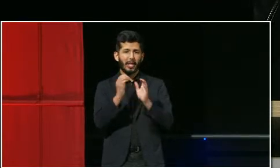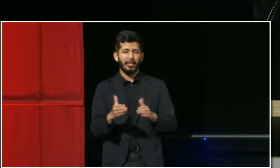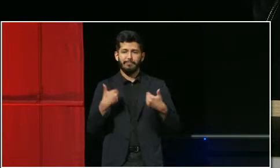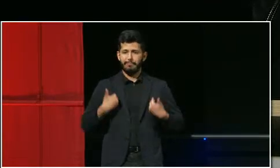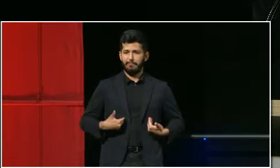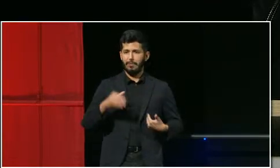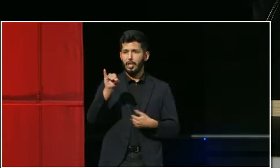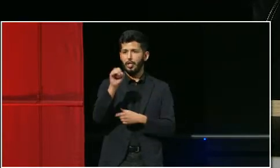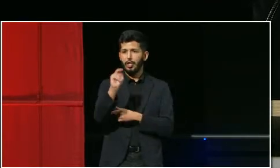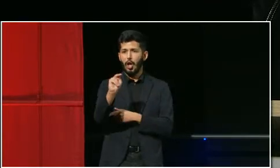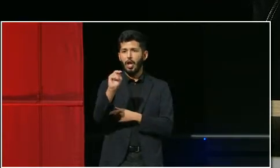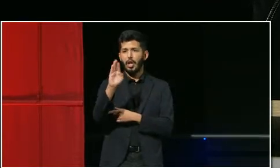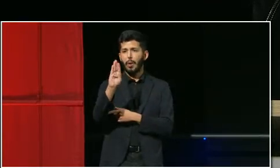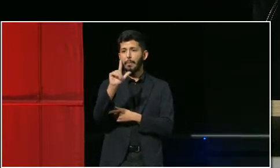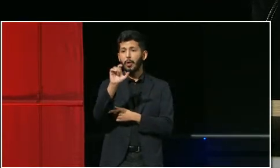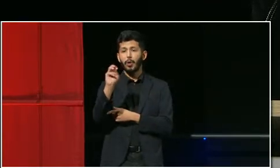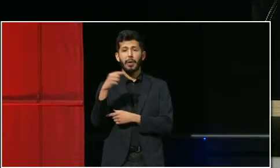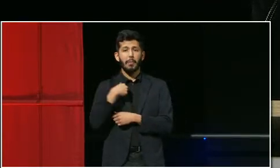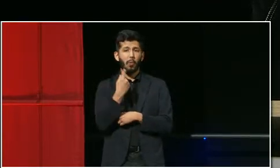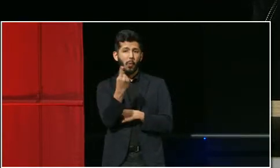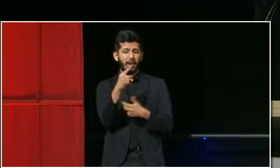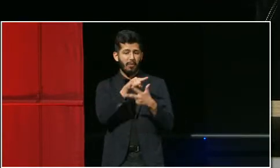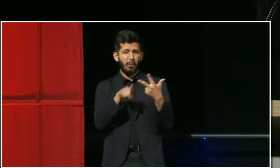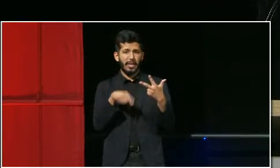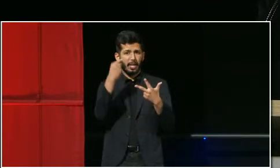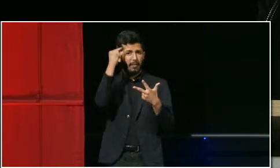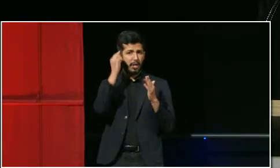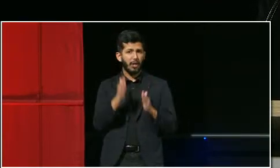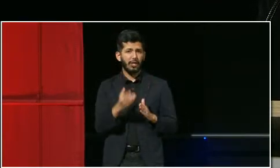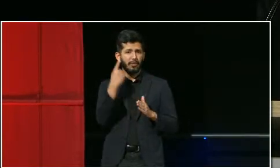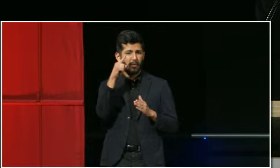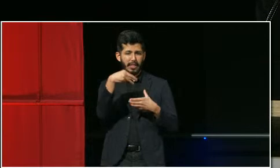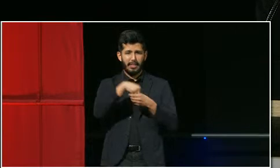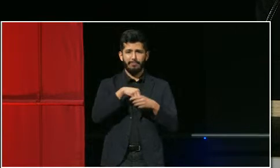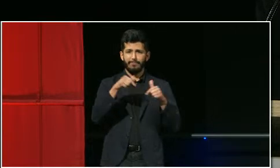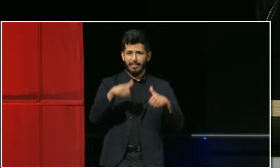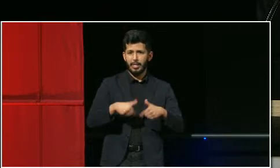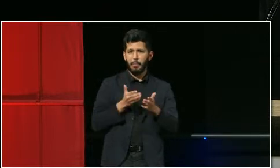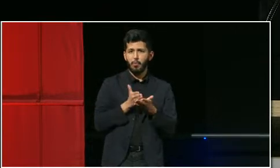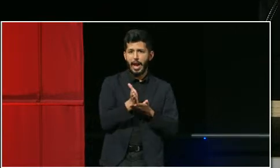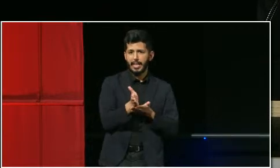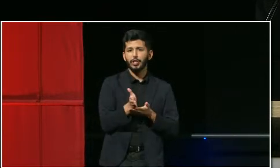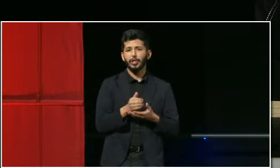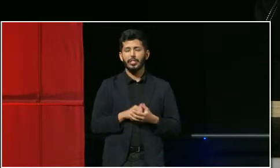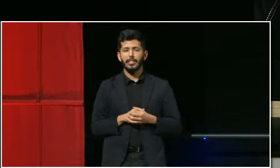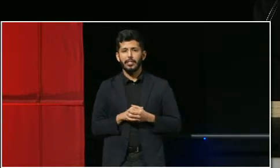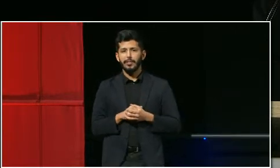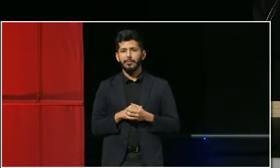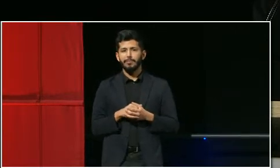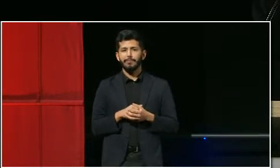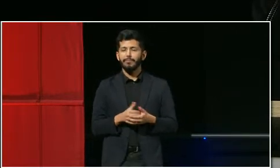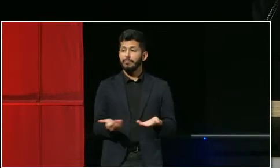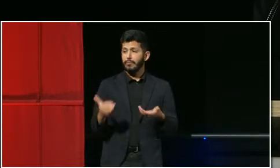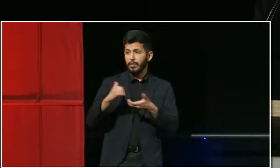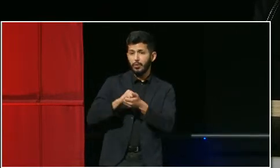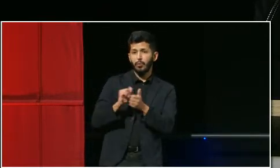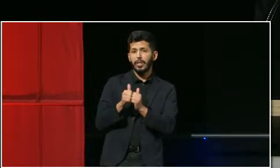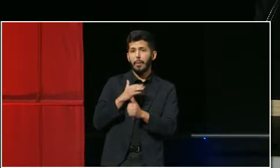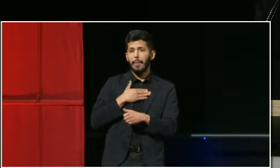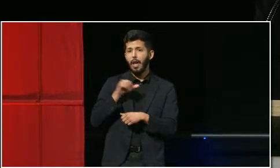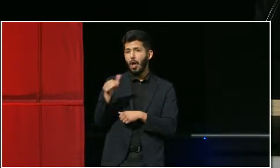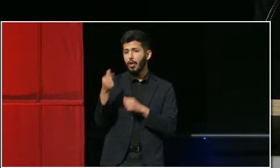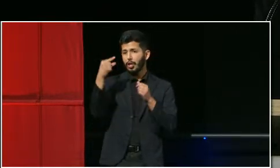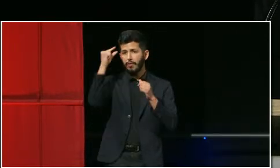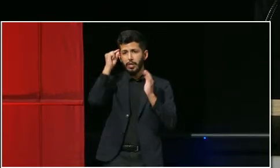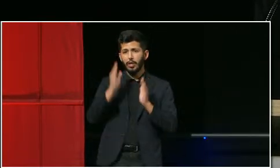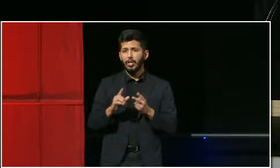one of three governors in the short films and feature animation branch, along with my fellow